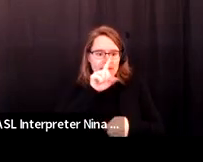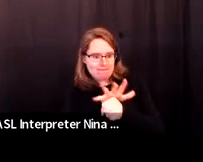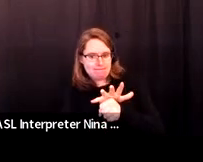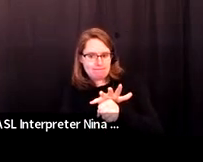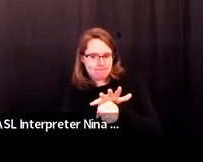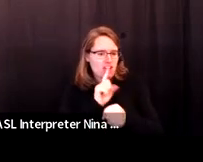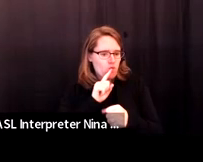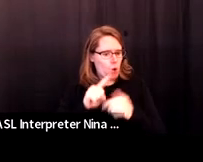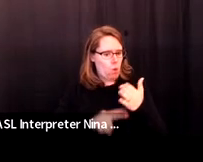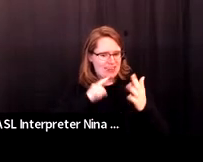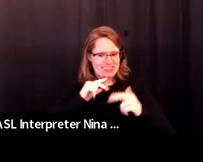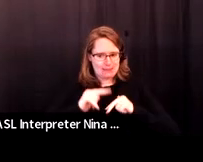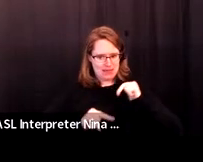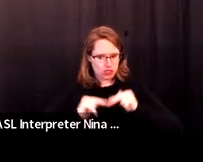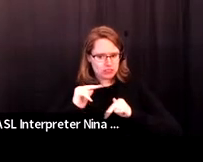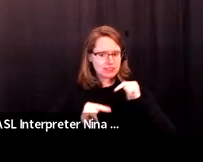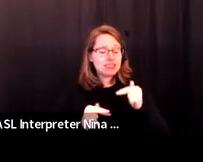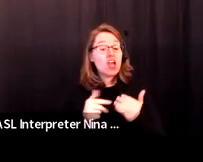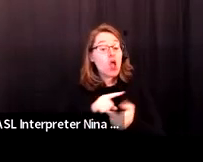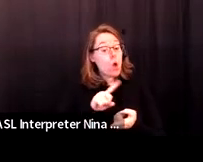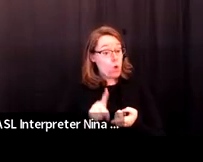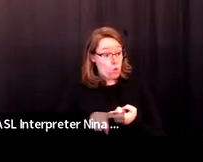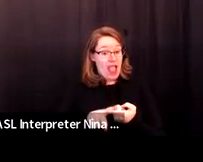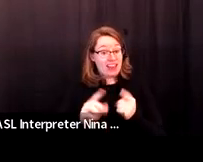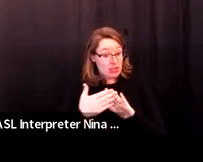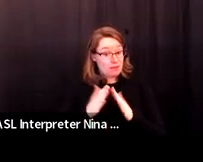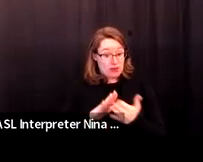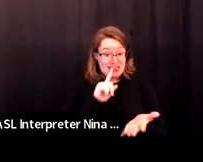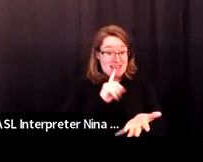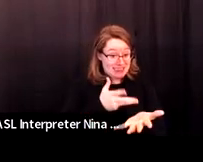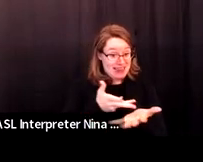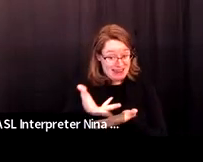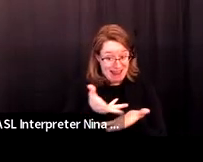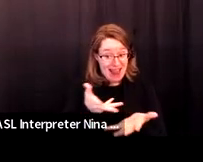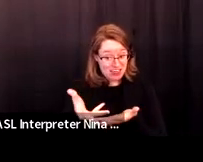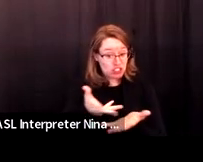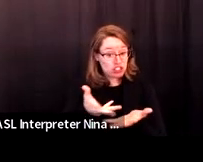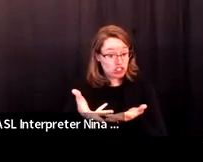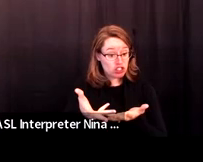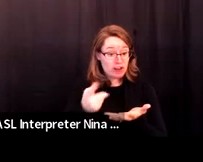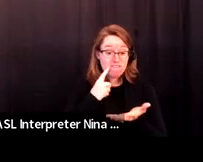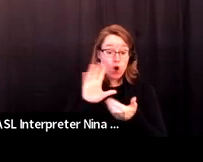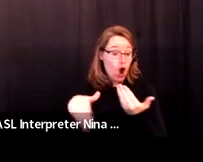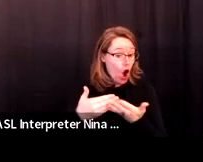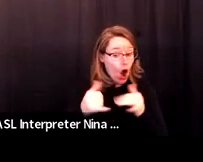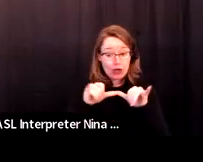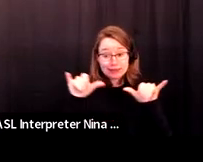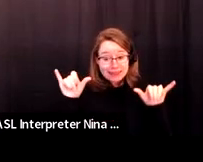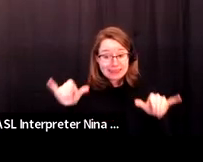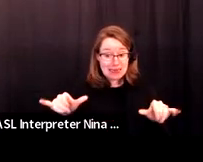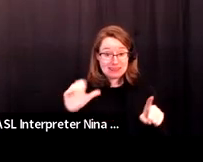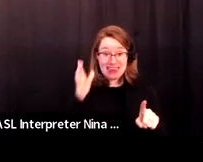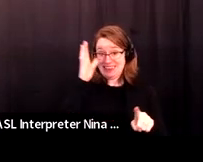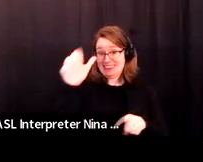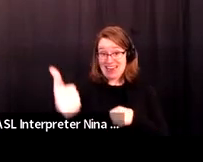that kind of community engagement capacity exists across all institutions 10 years from now, I think we